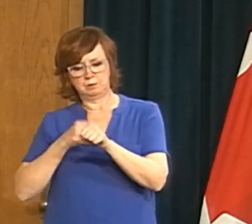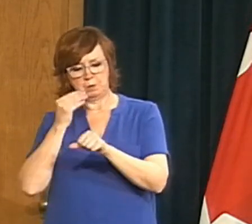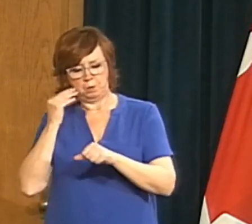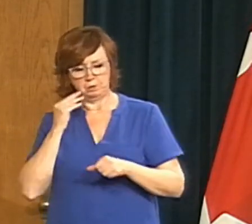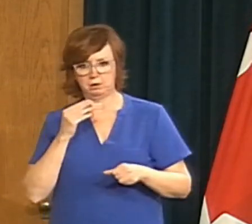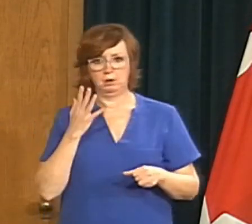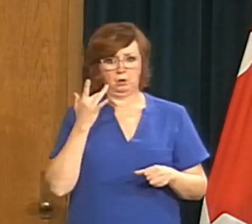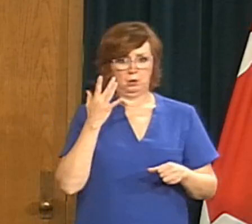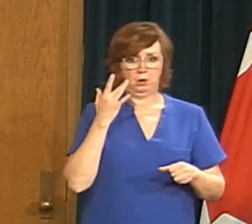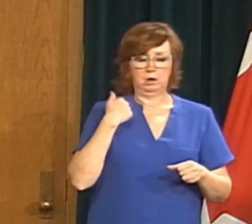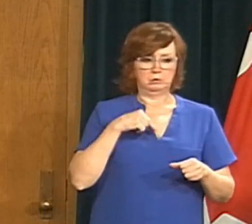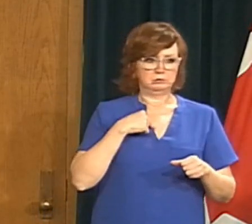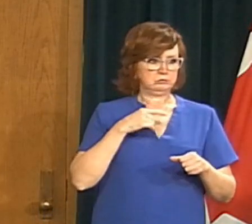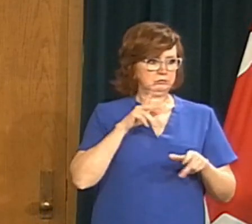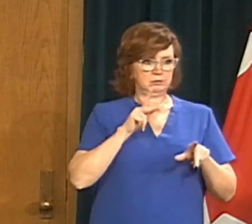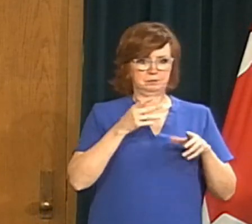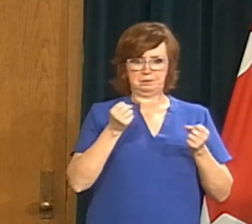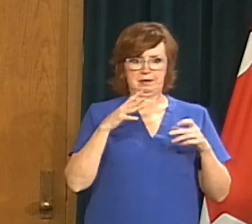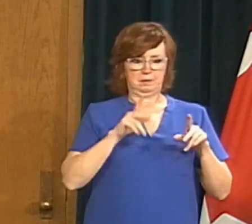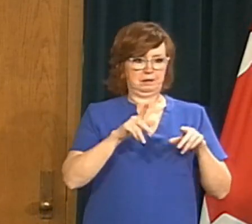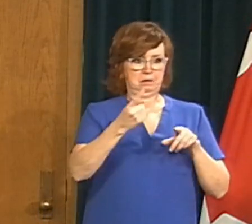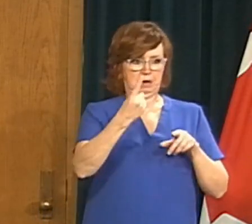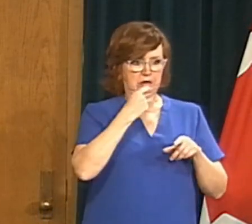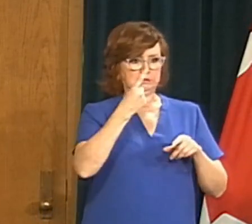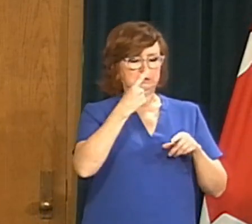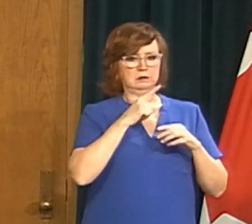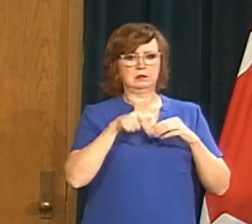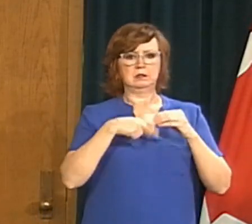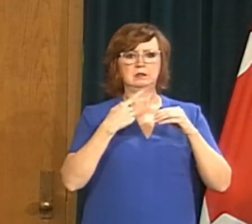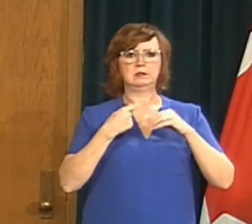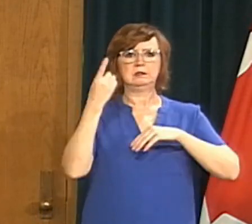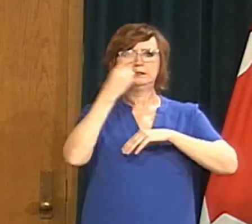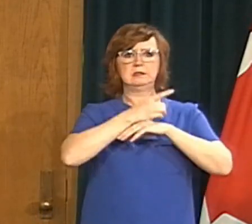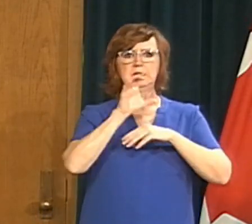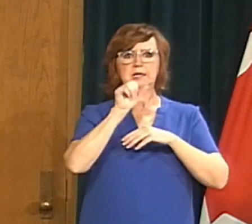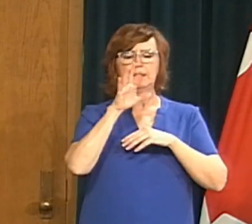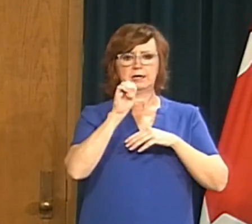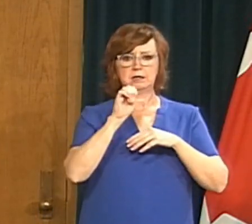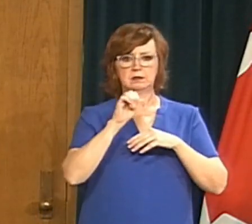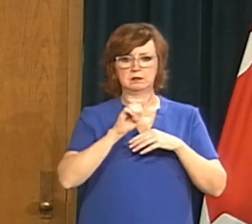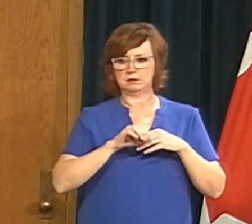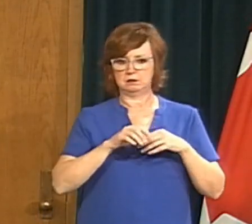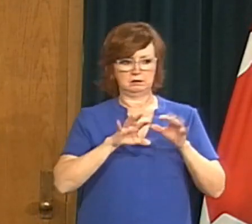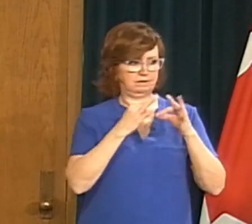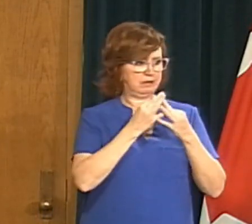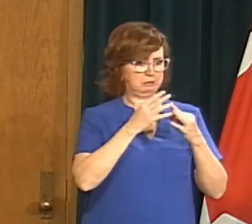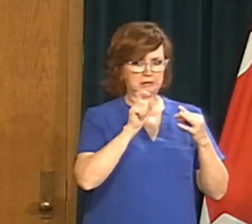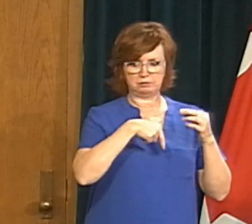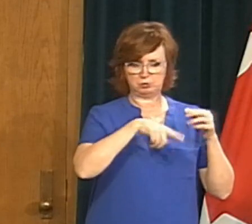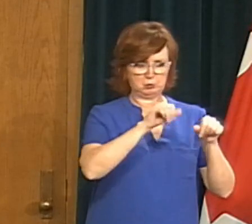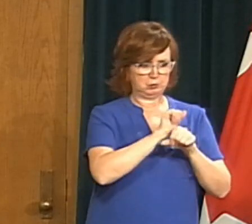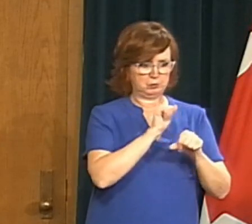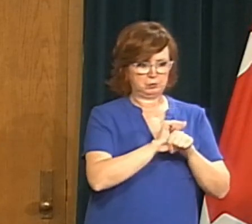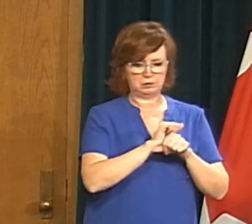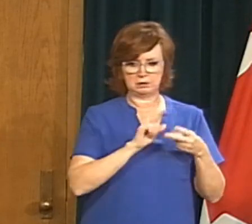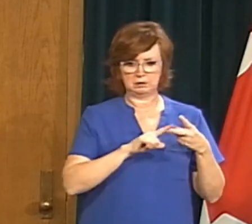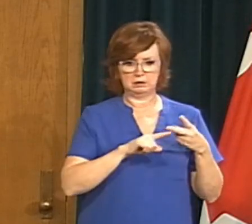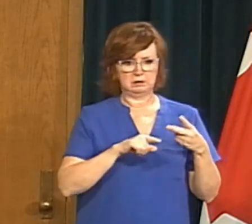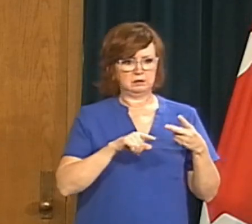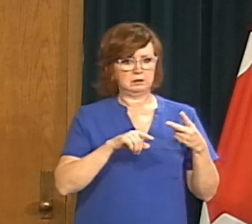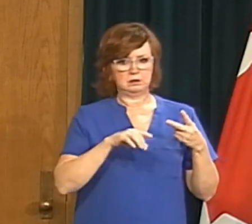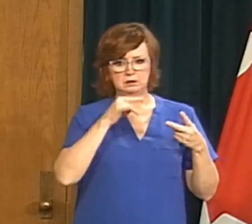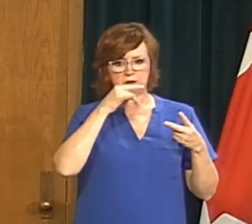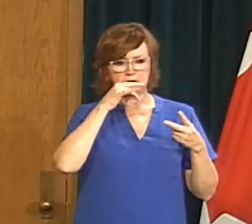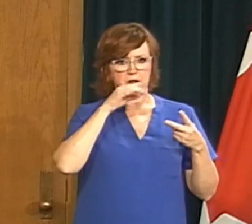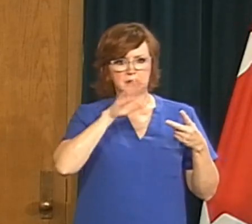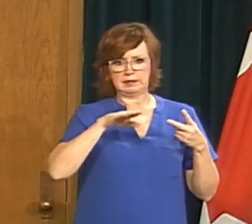daycare services, if you will, to families that may be required to go back to work, families with even younger school-aged